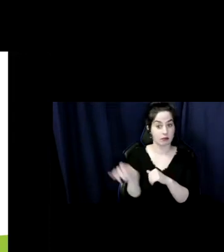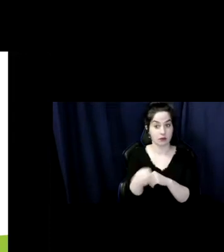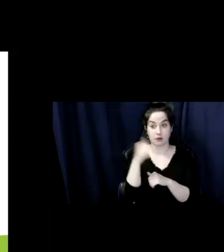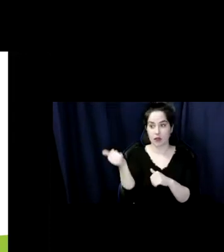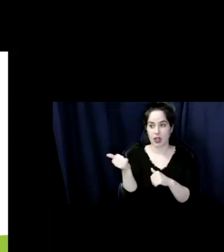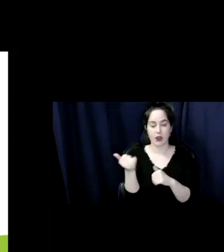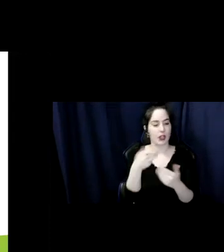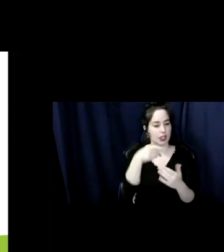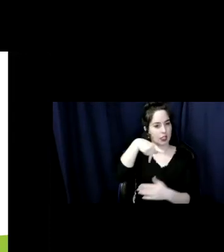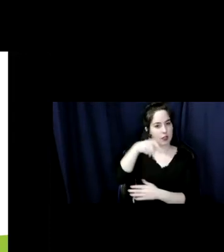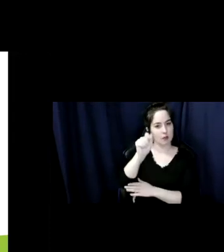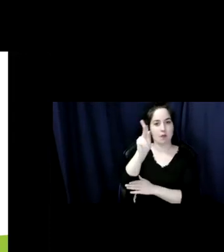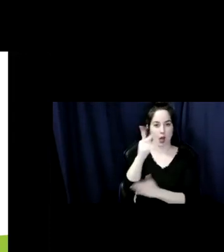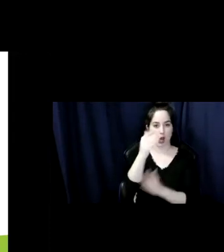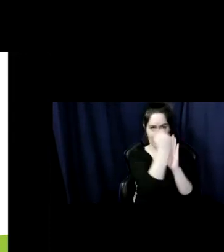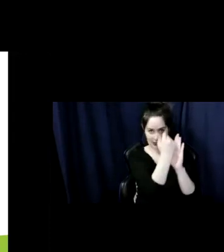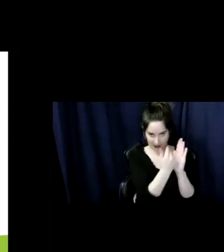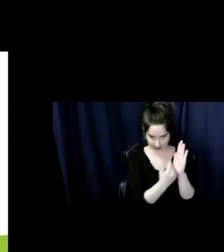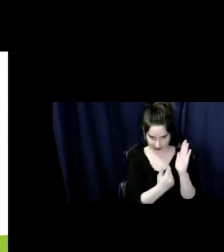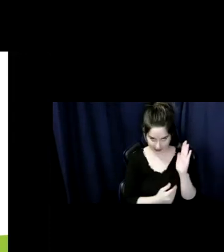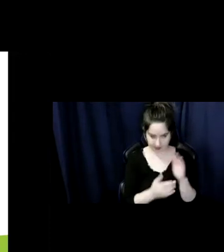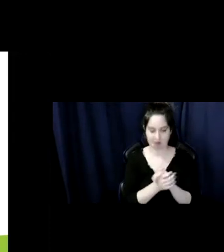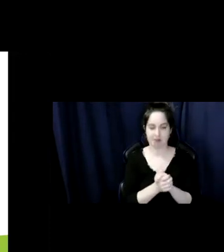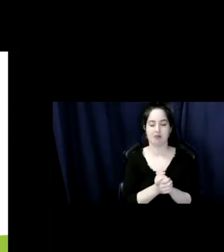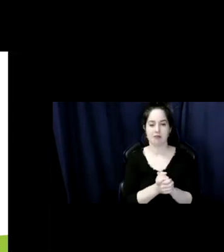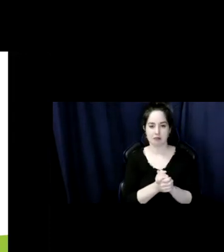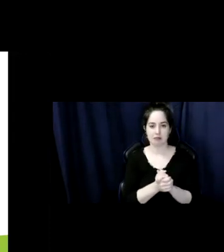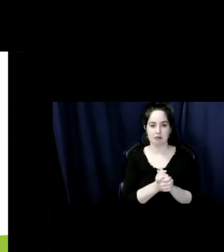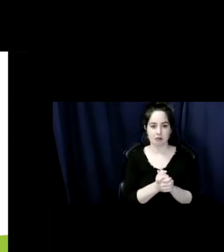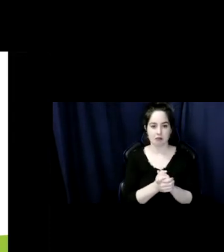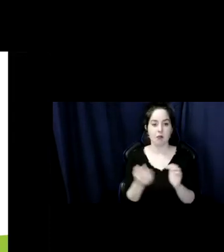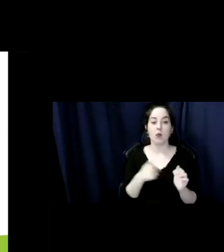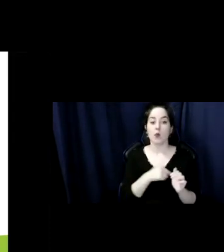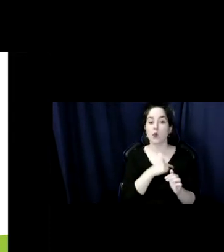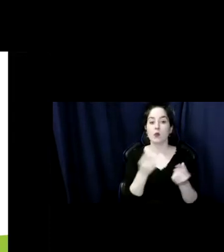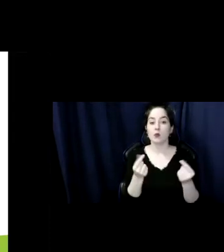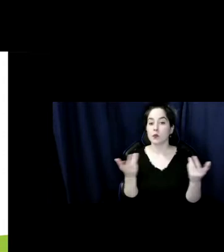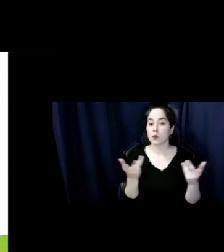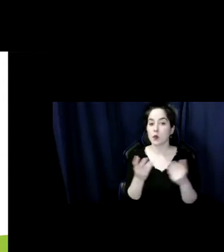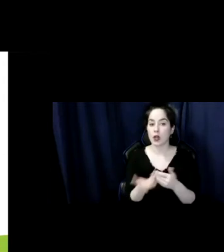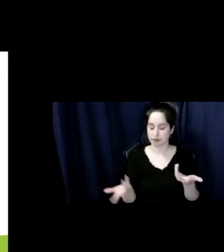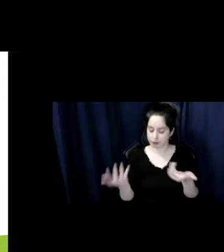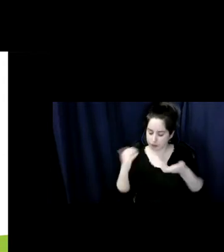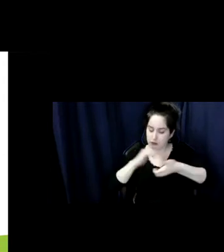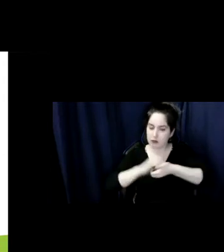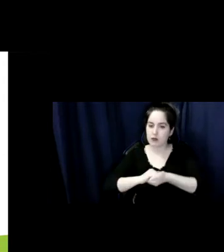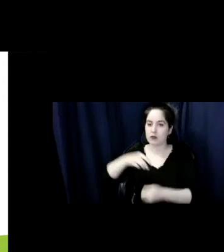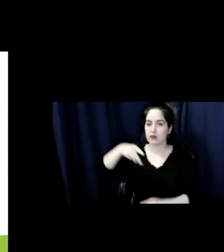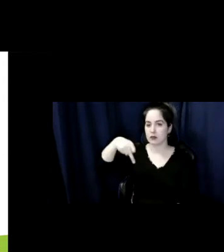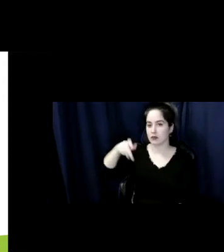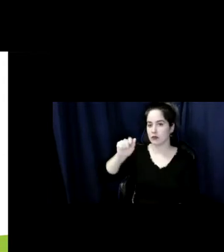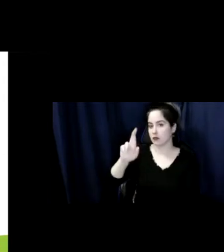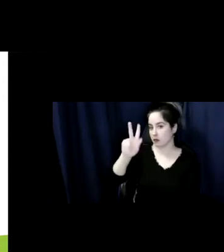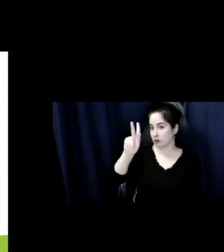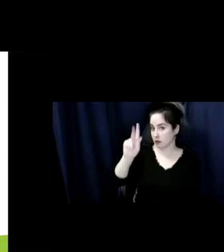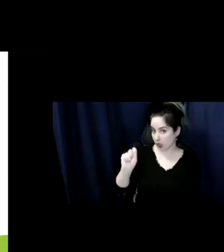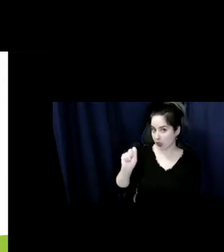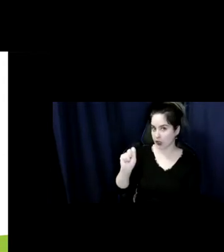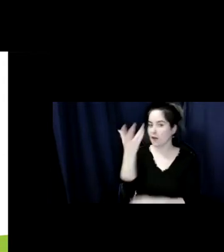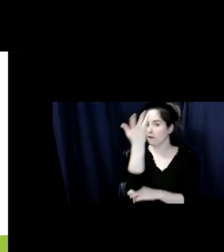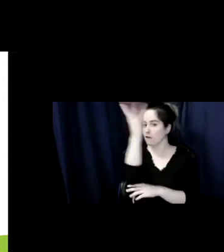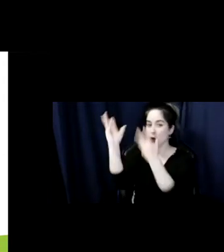parks. We have worked with Parks, Forestry and Recreation, with Park